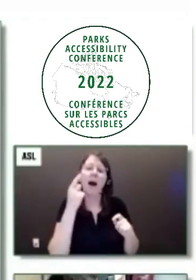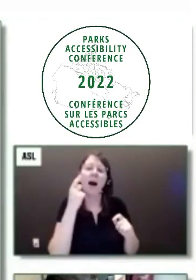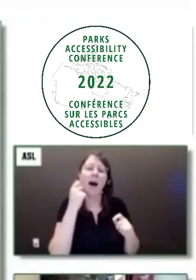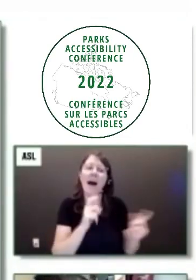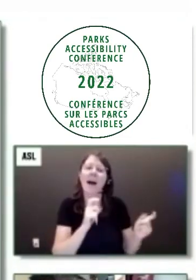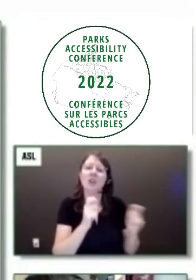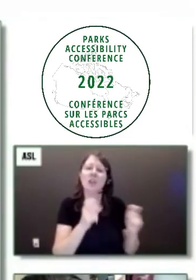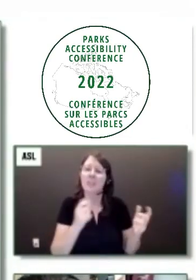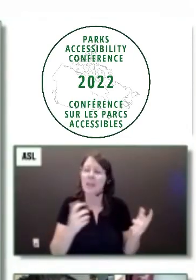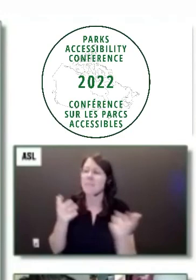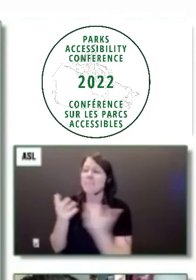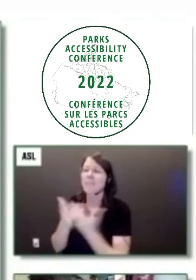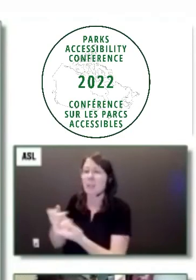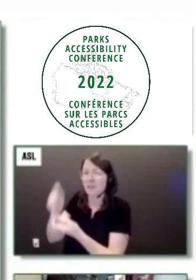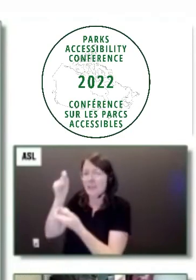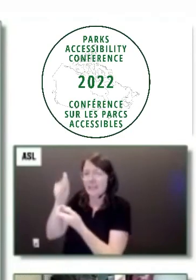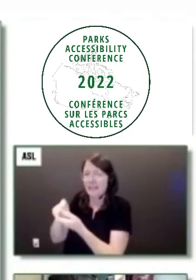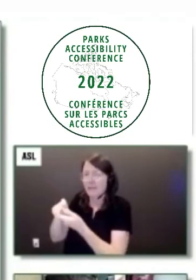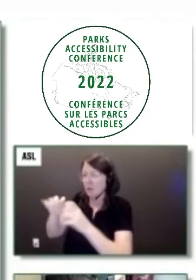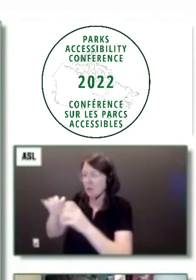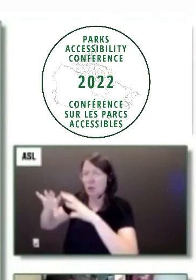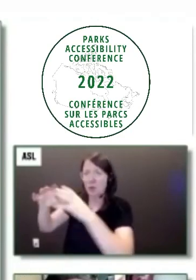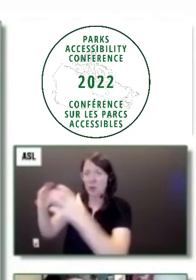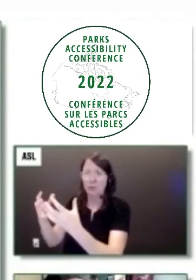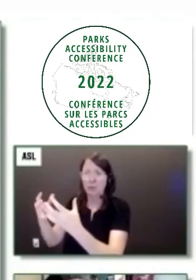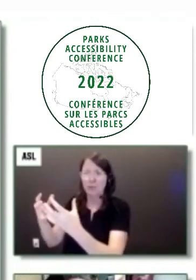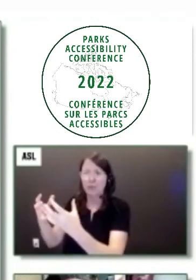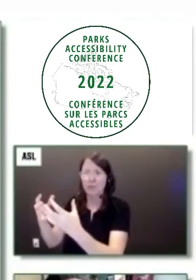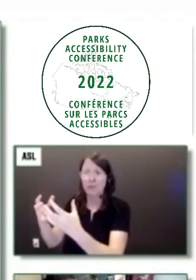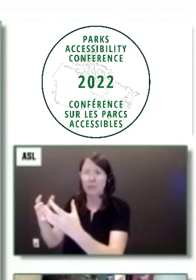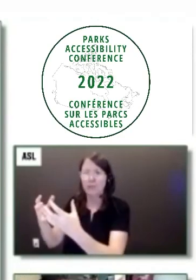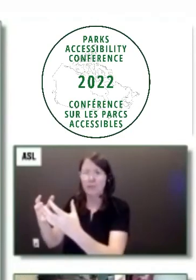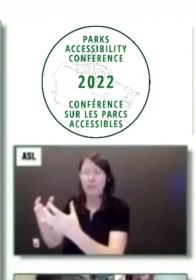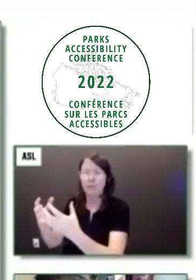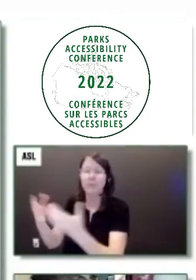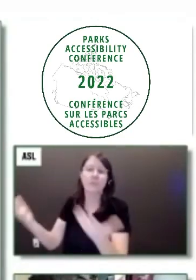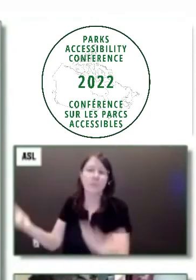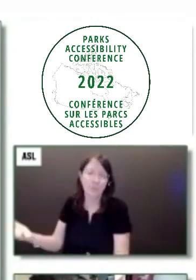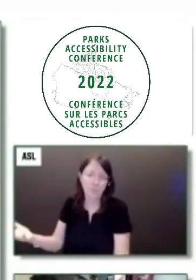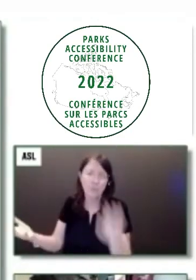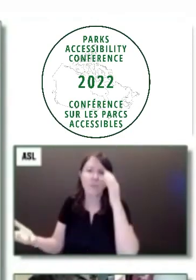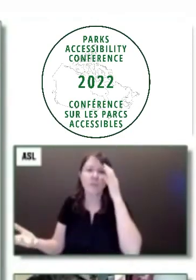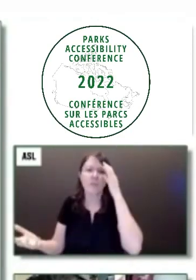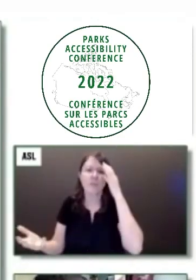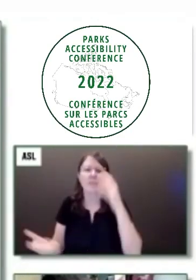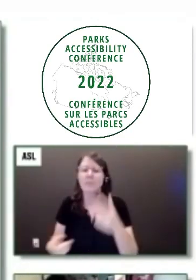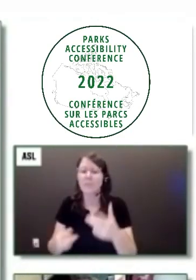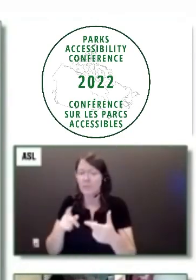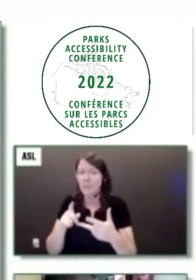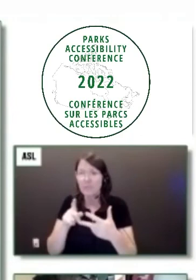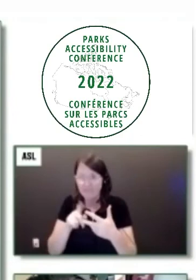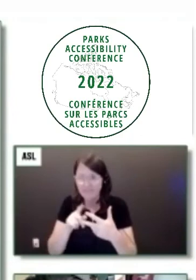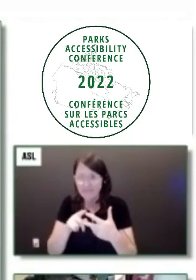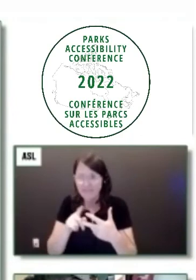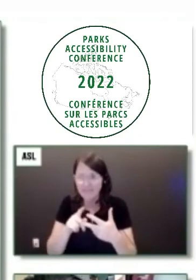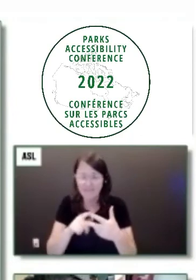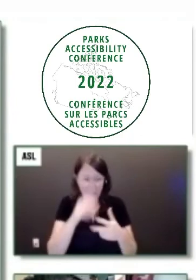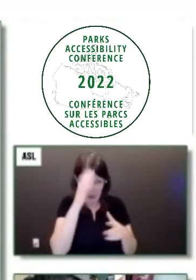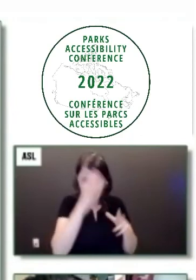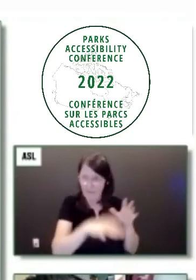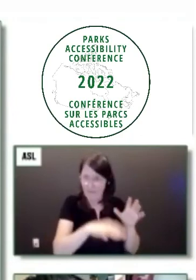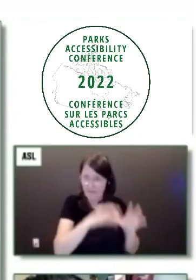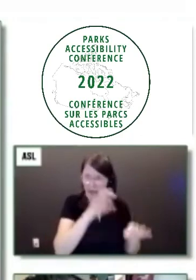the population. So the pathway identifies the need to reduce burdens and promote full and